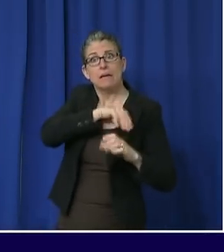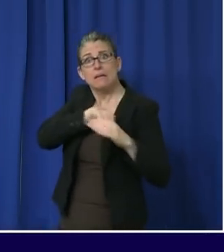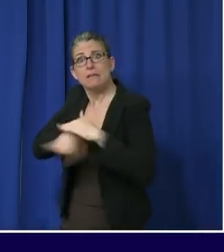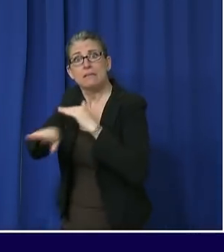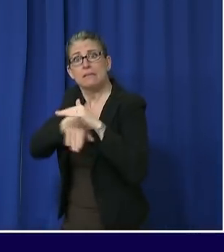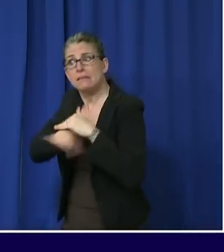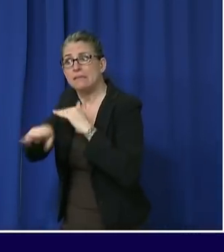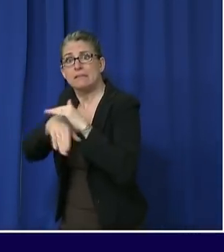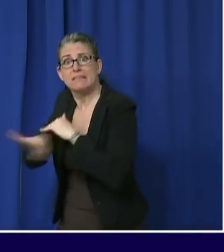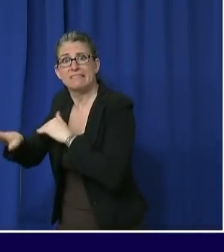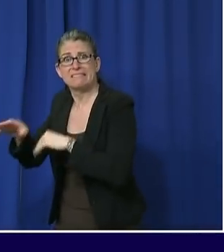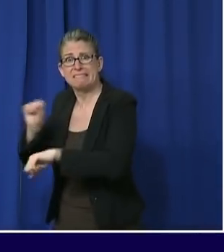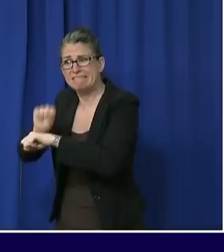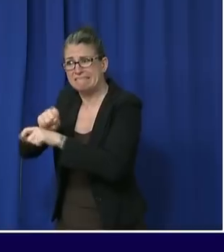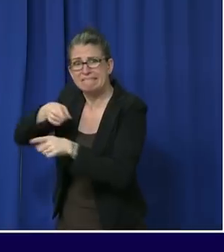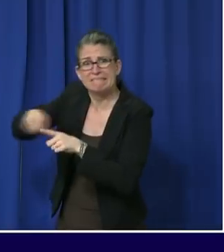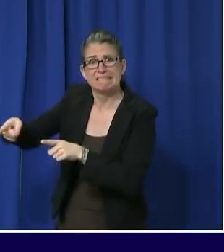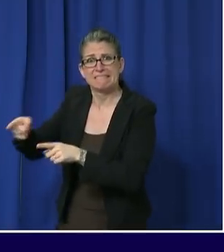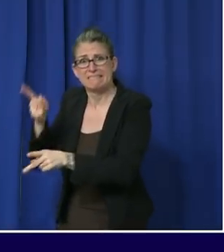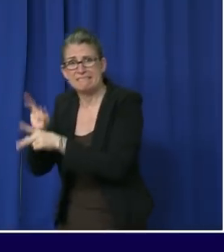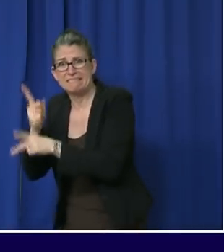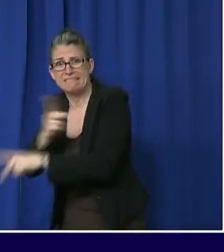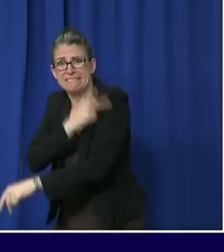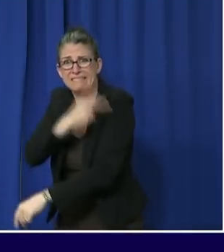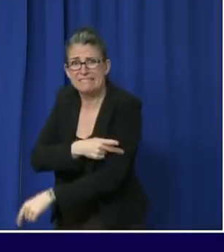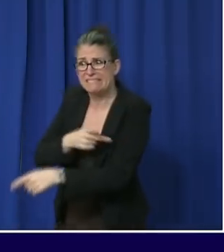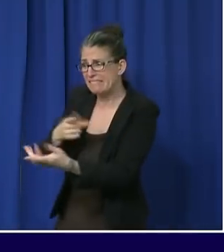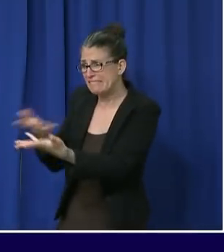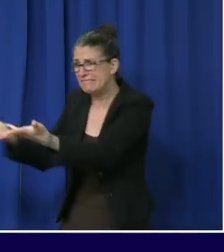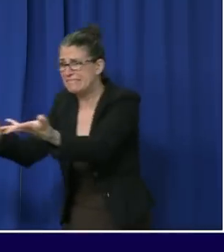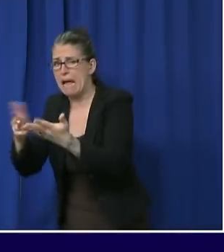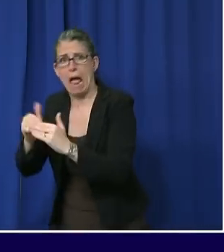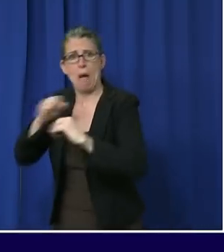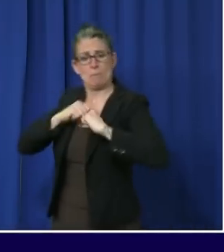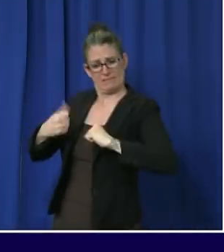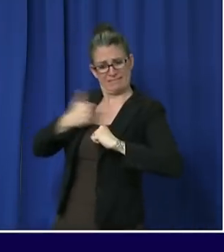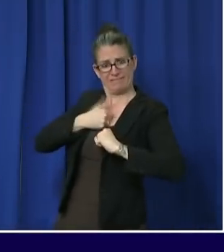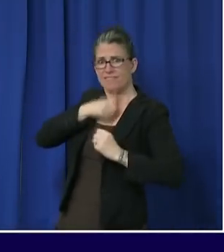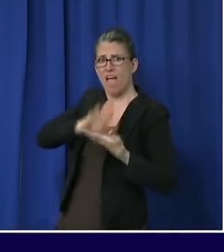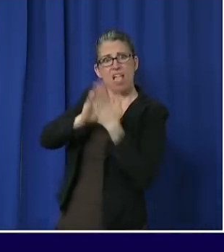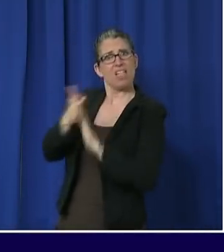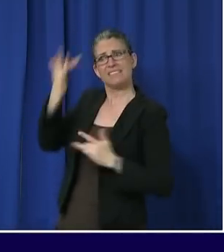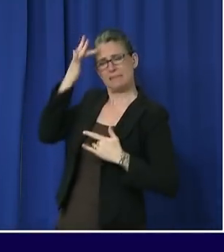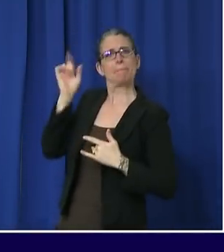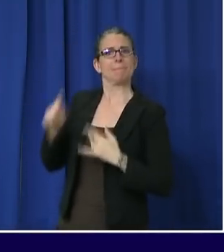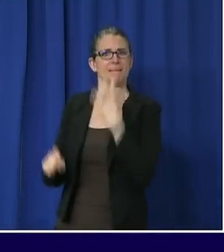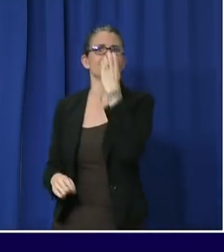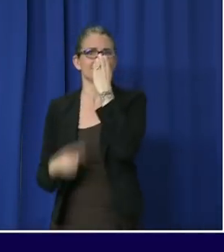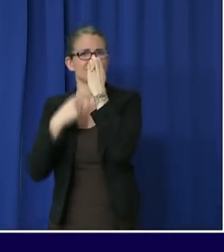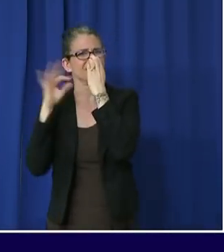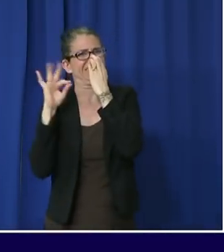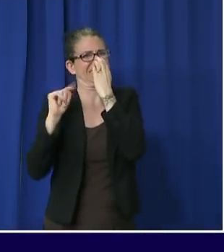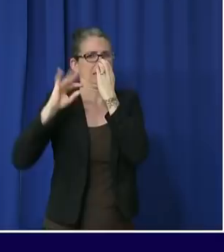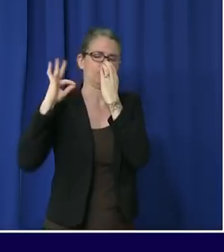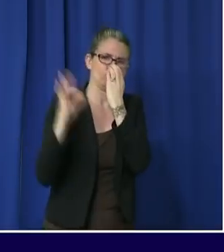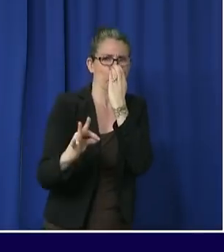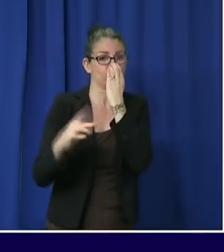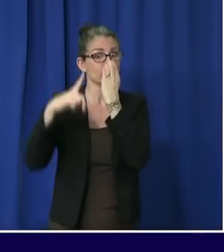take advantage of these life-saving N95 masks. We thank the Guard for their partnership in this effort.